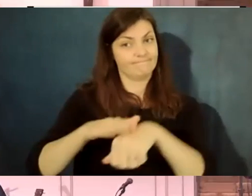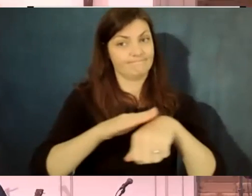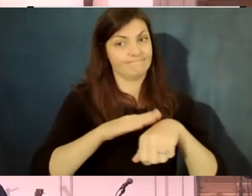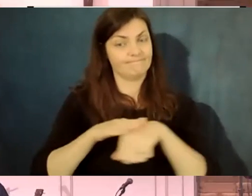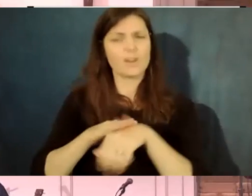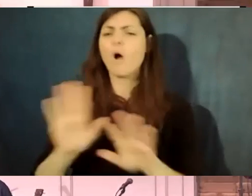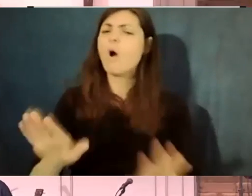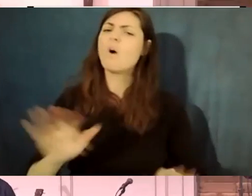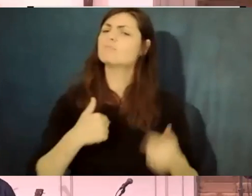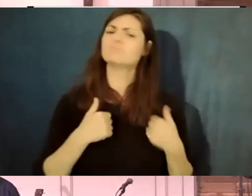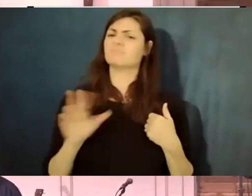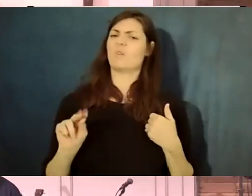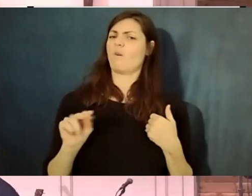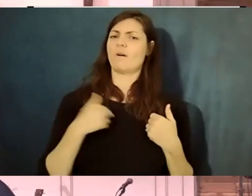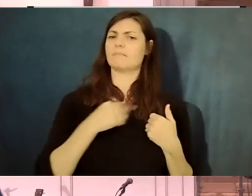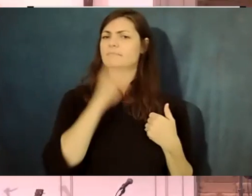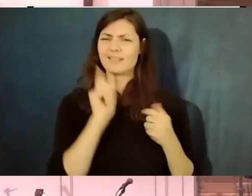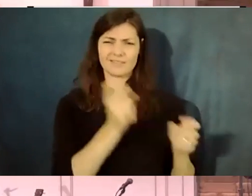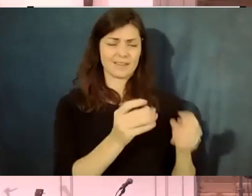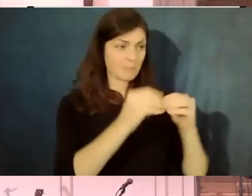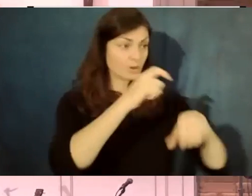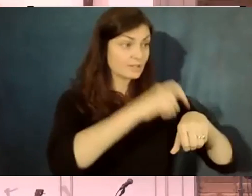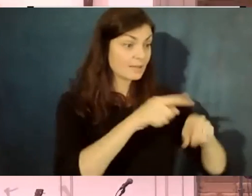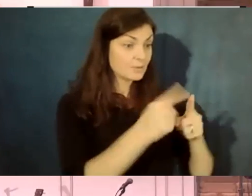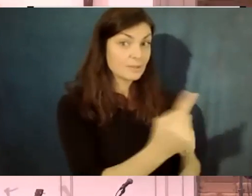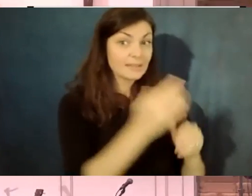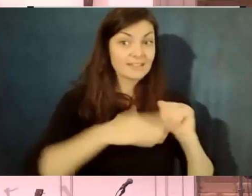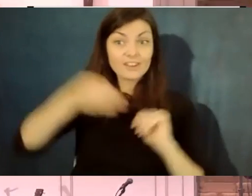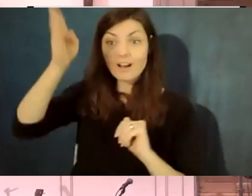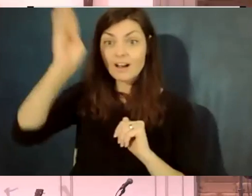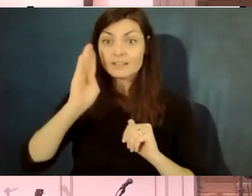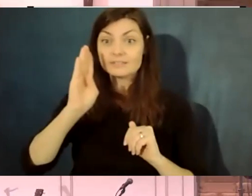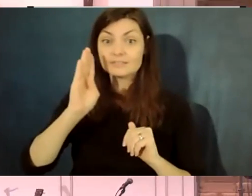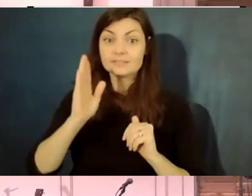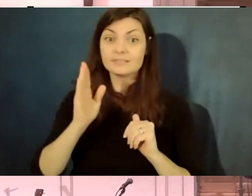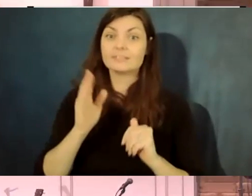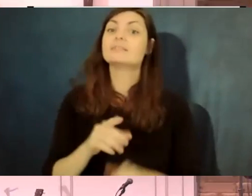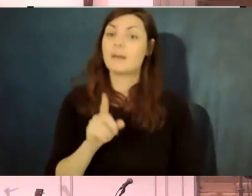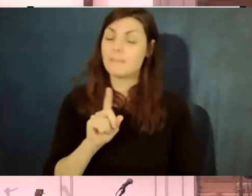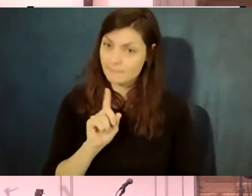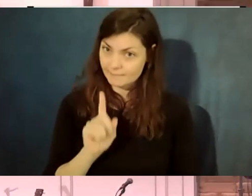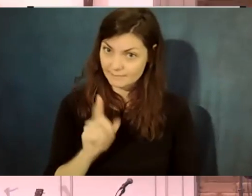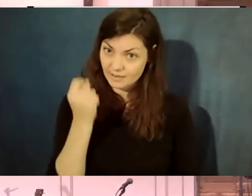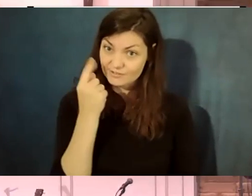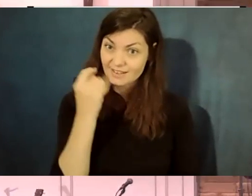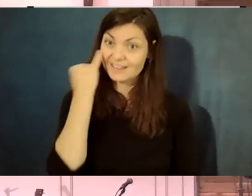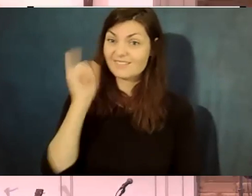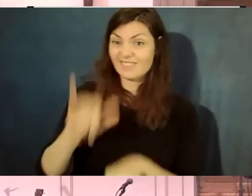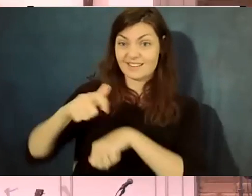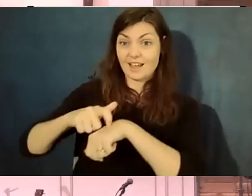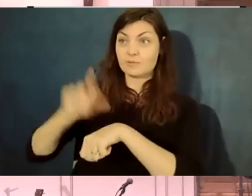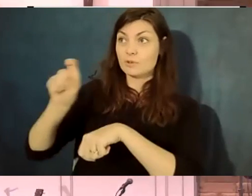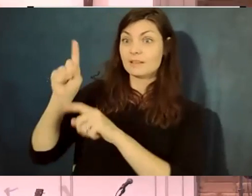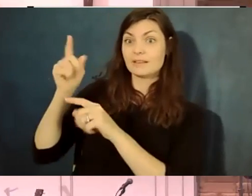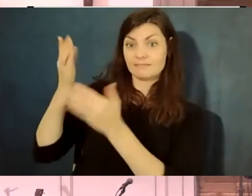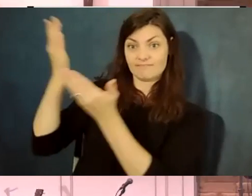Say, no, I would never give anything more time than I give to God. Even if you're giving time that belongs to God to something else,